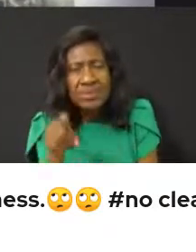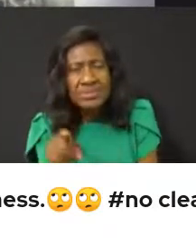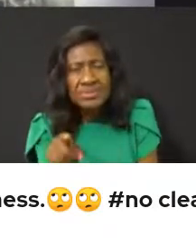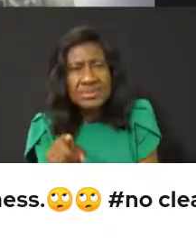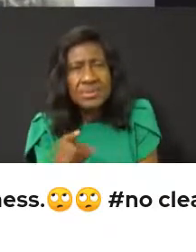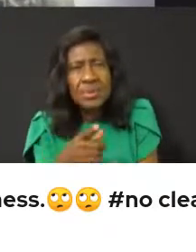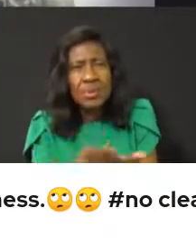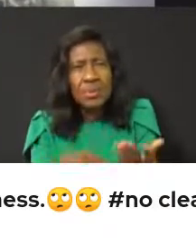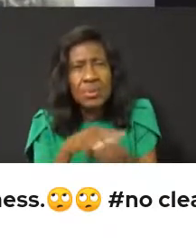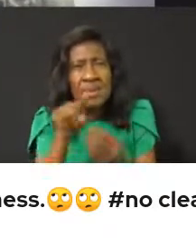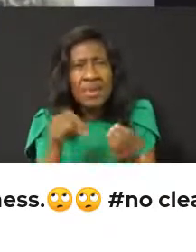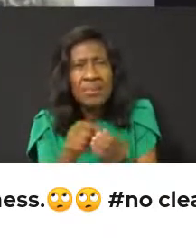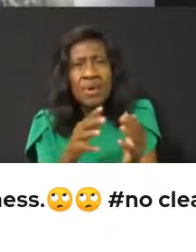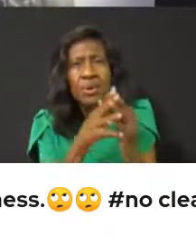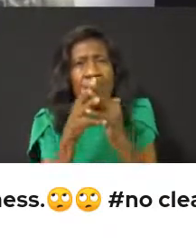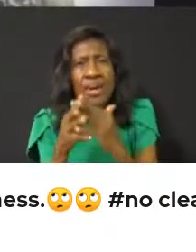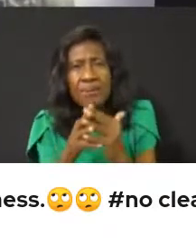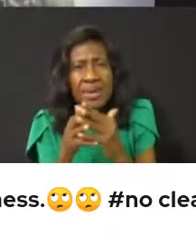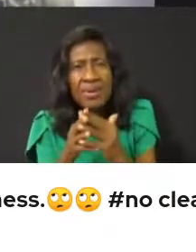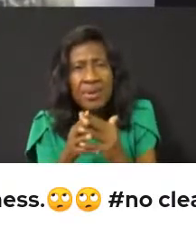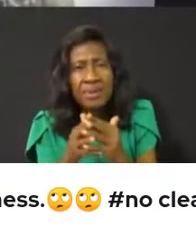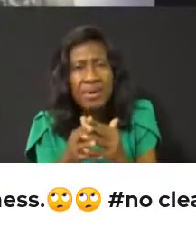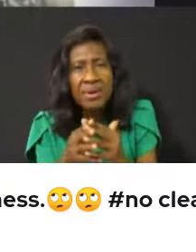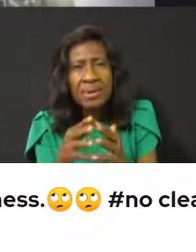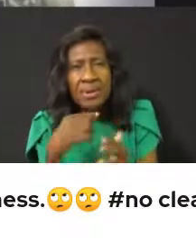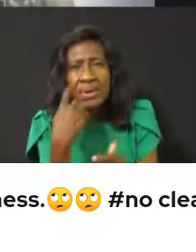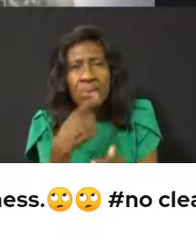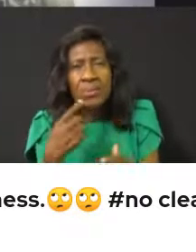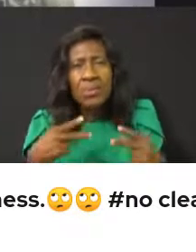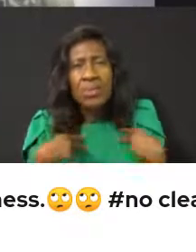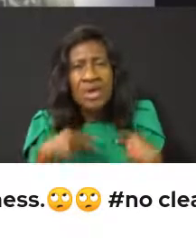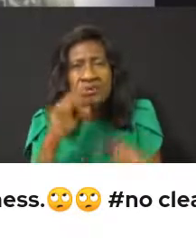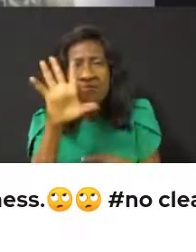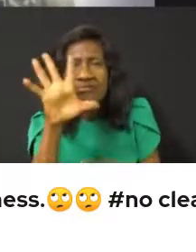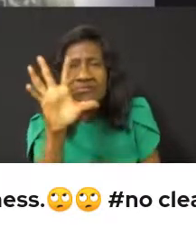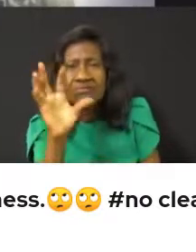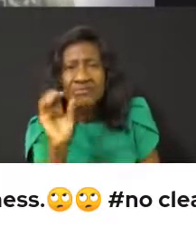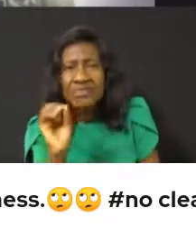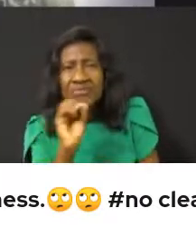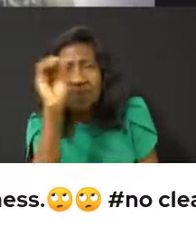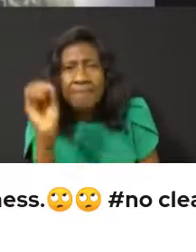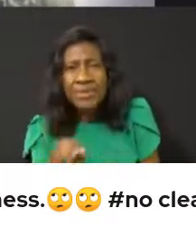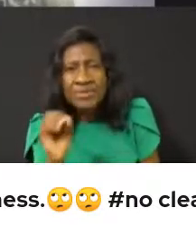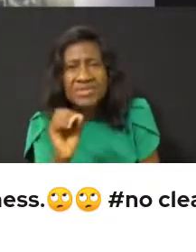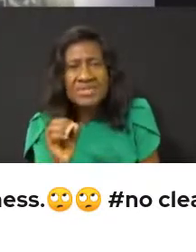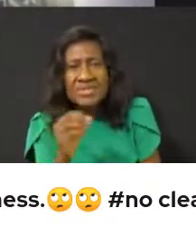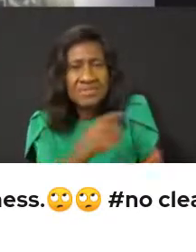US, given the fact that they have 50% vaccination?